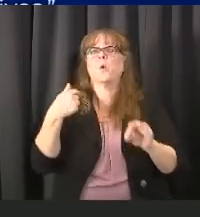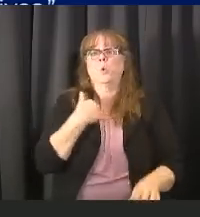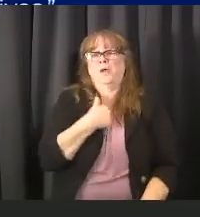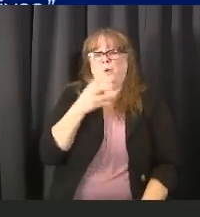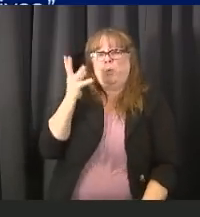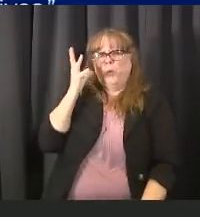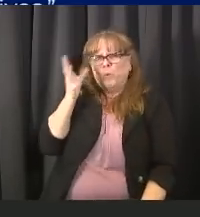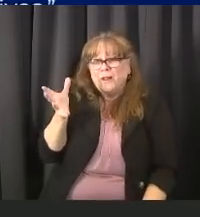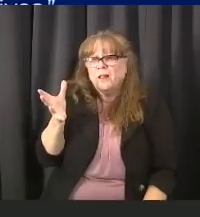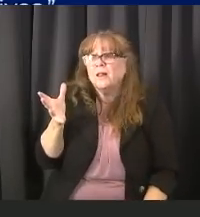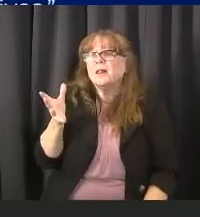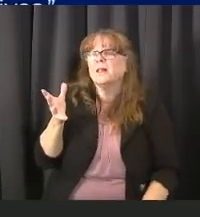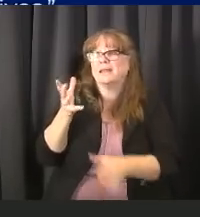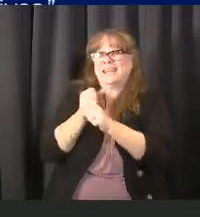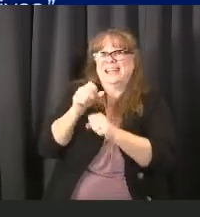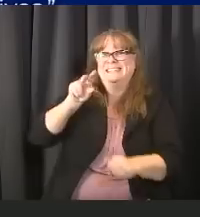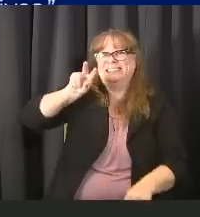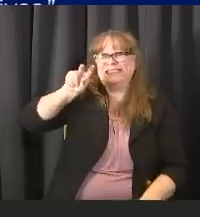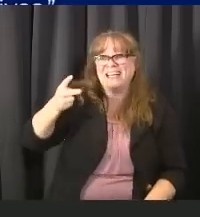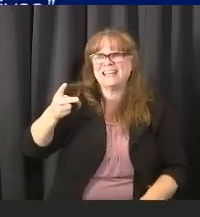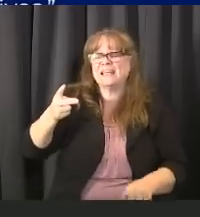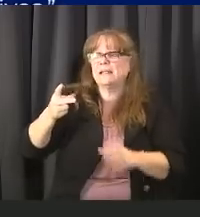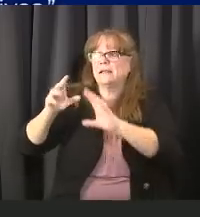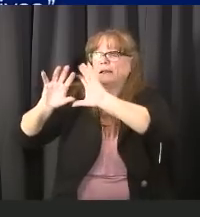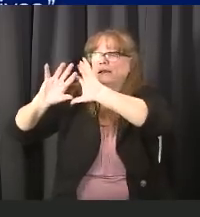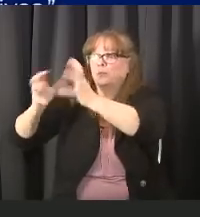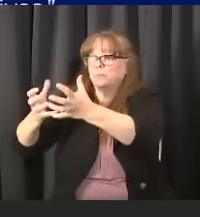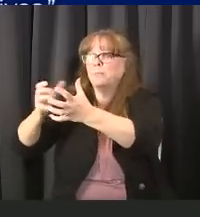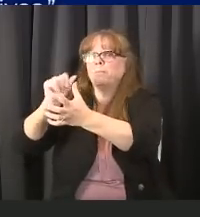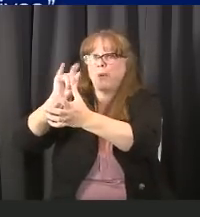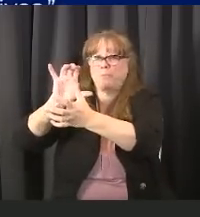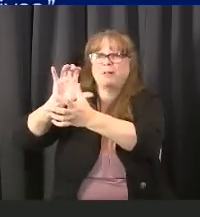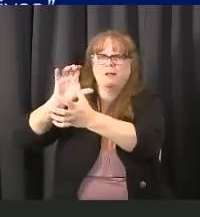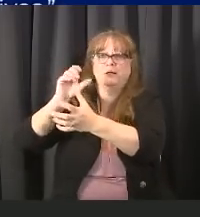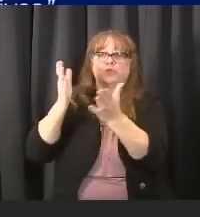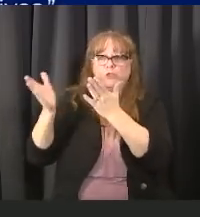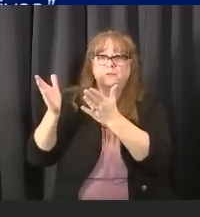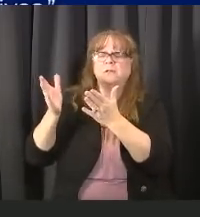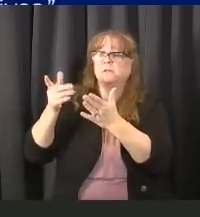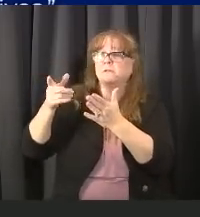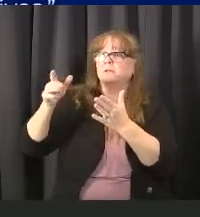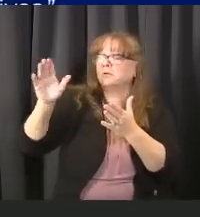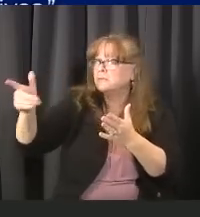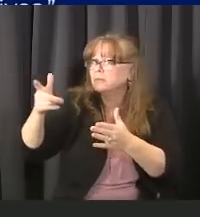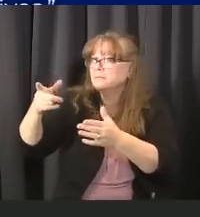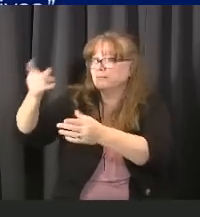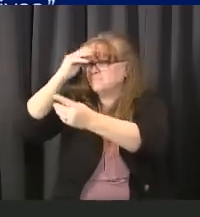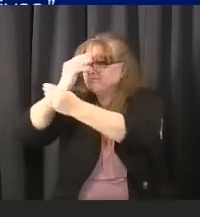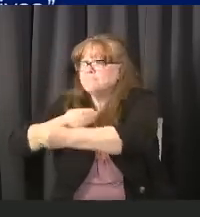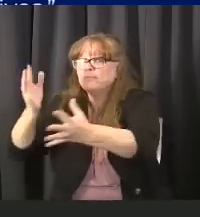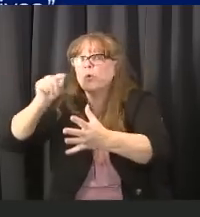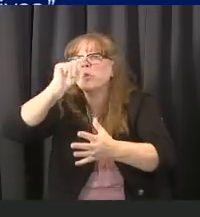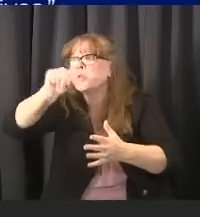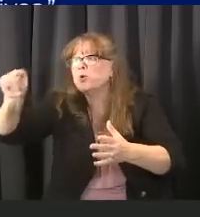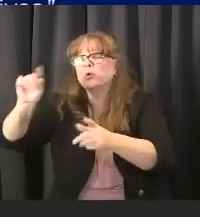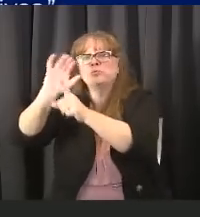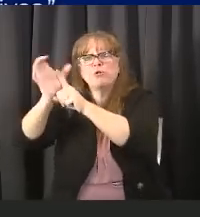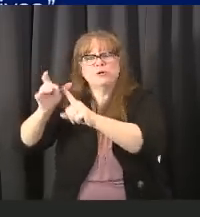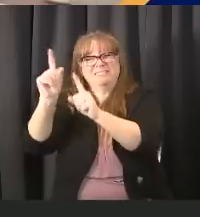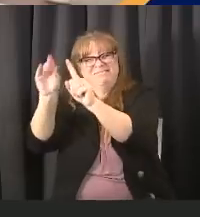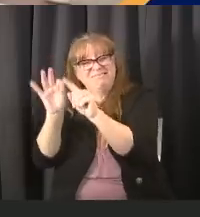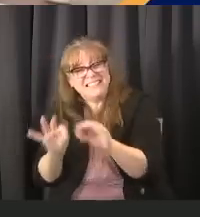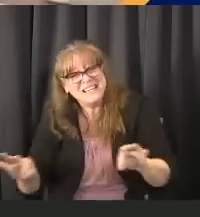service campaign around the importance of vaccination, especially in communities of color. So for the next several